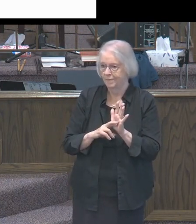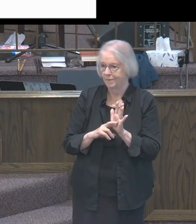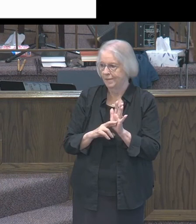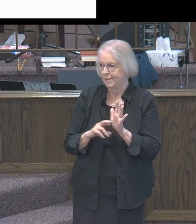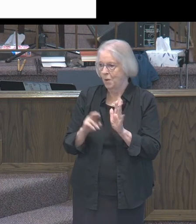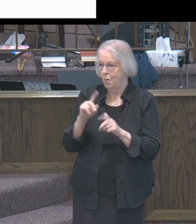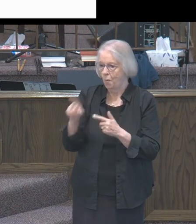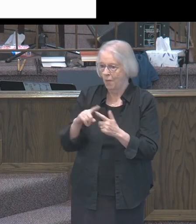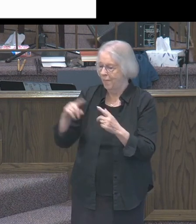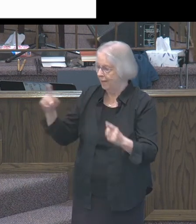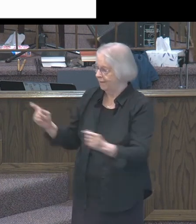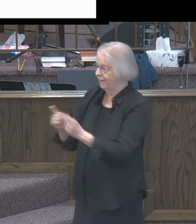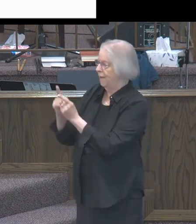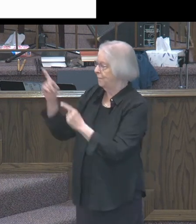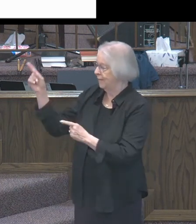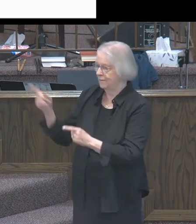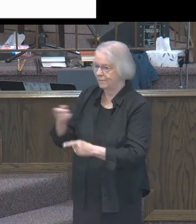of voice.